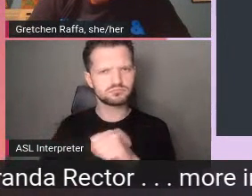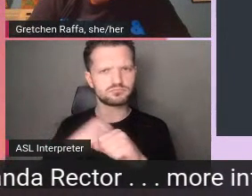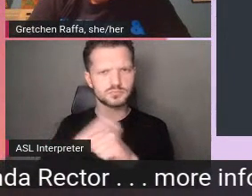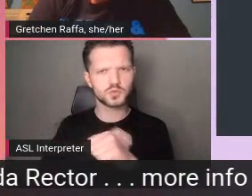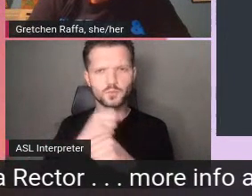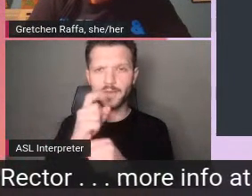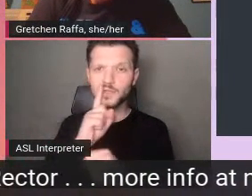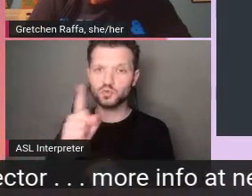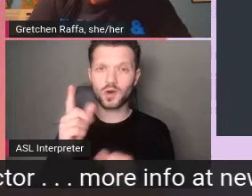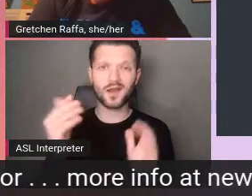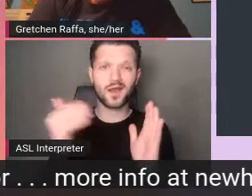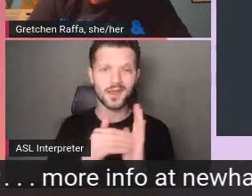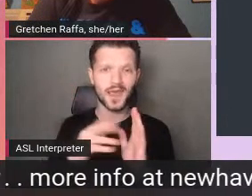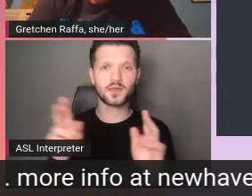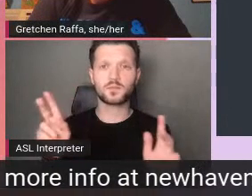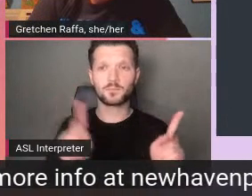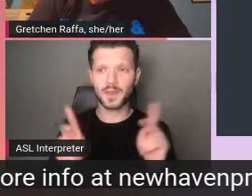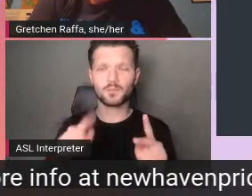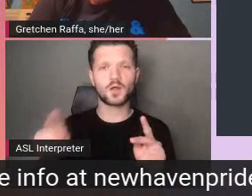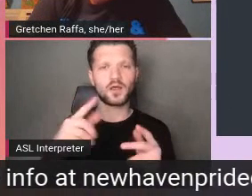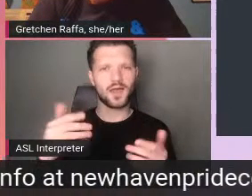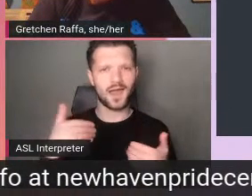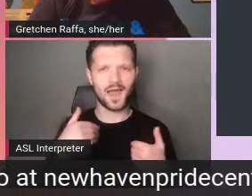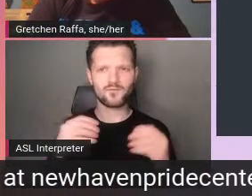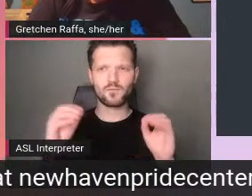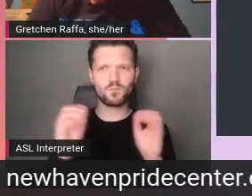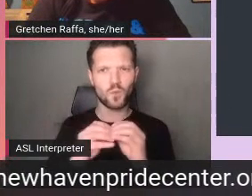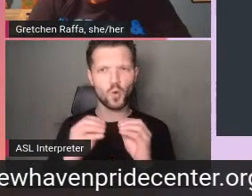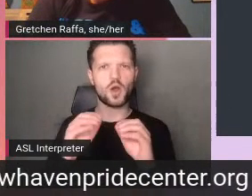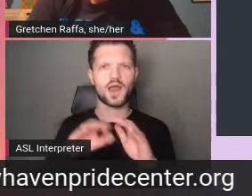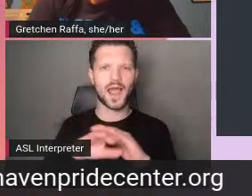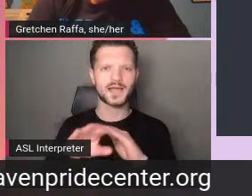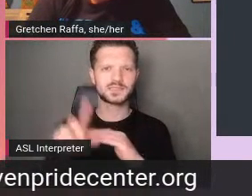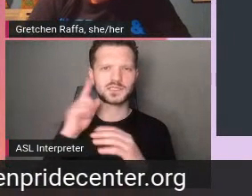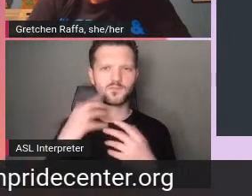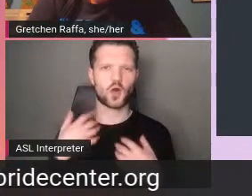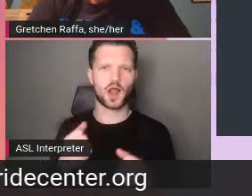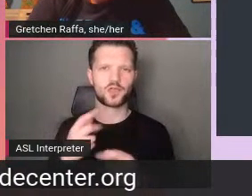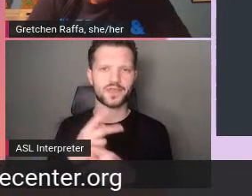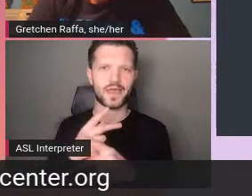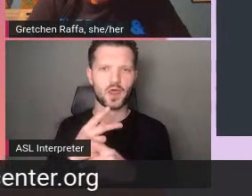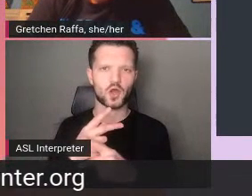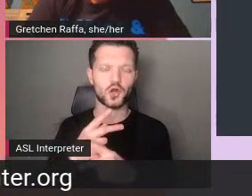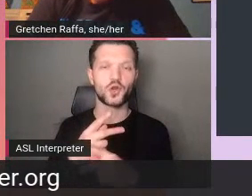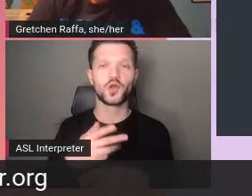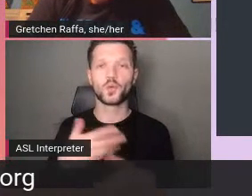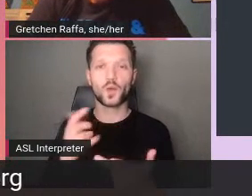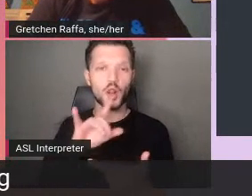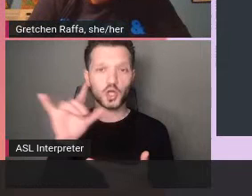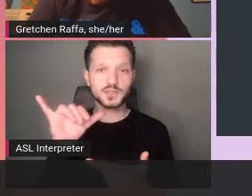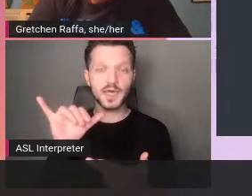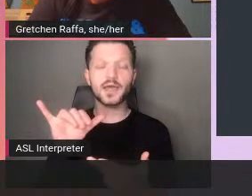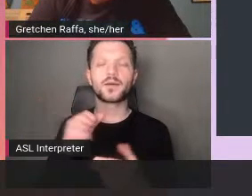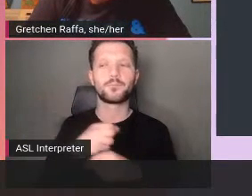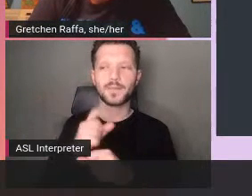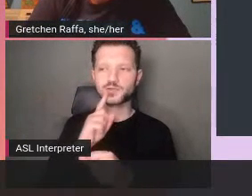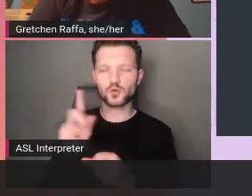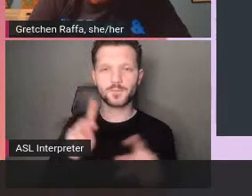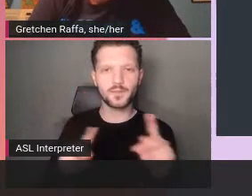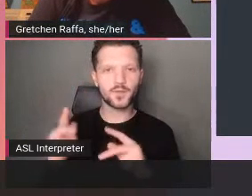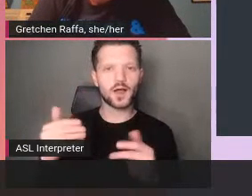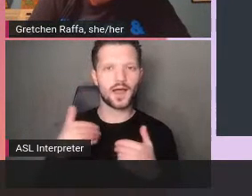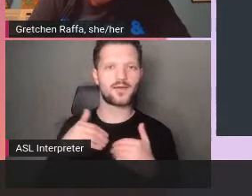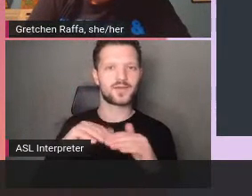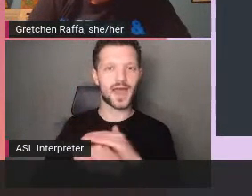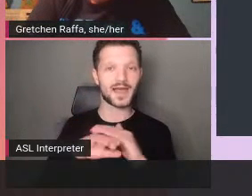that, again, people have increased access to healthcare. And some of that looks like ensuring that people have access to healthcare